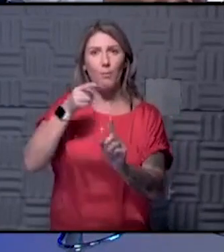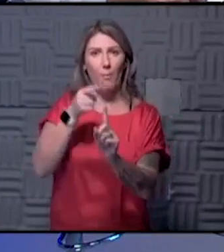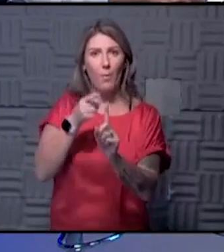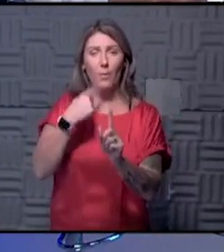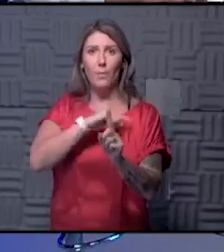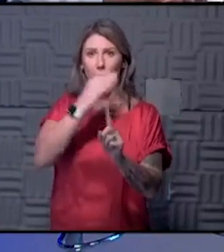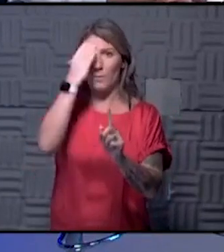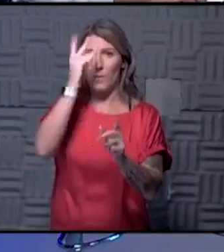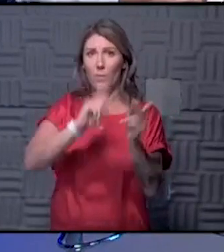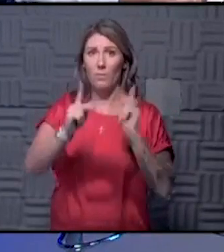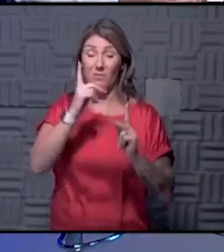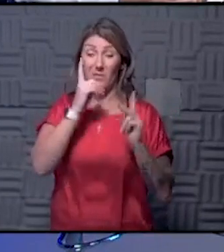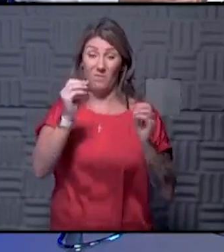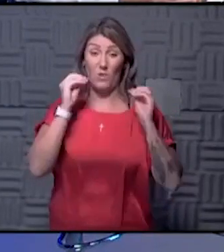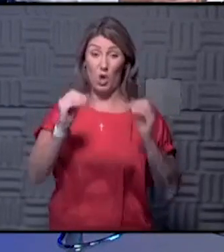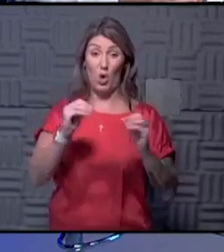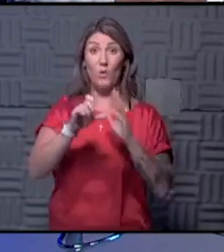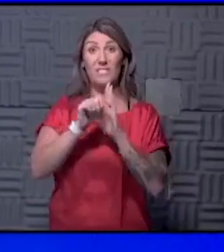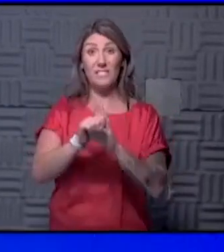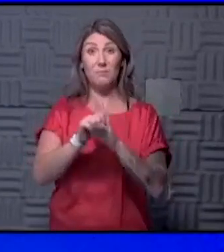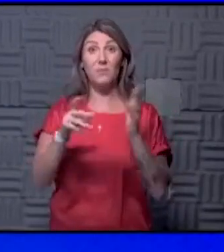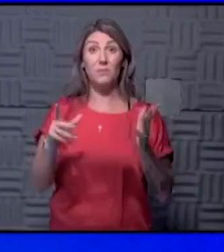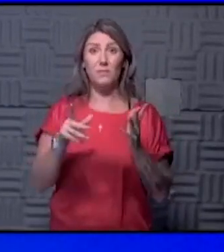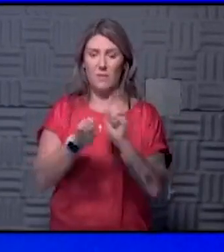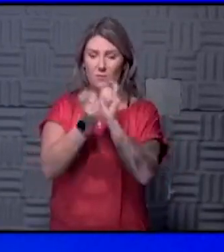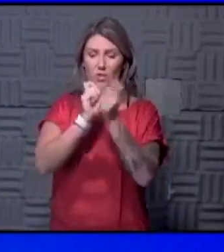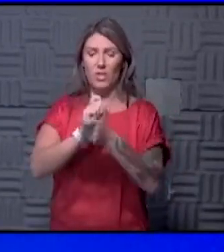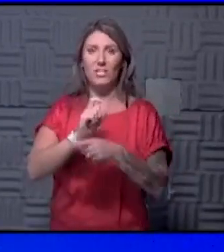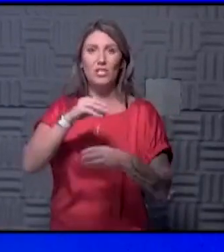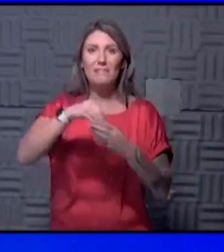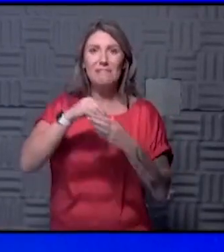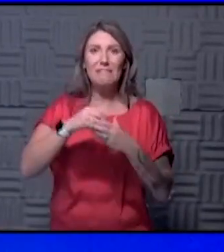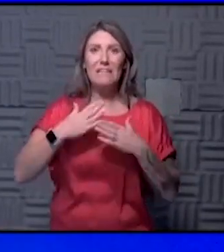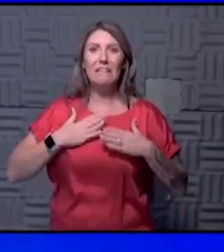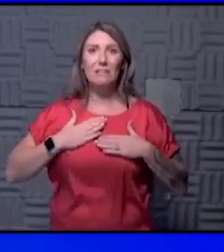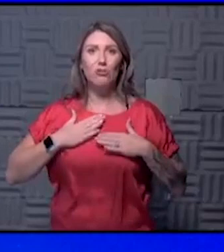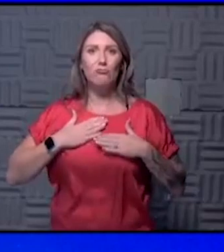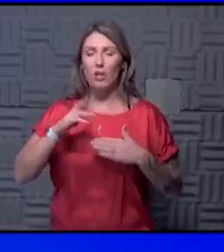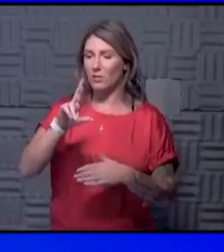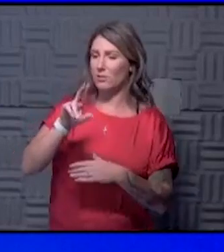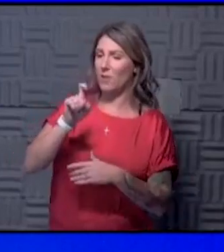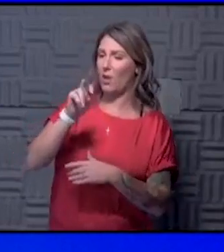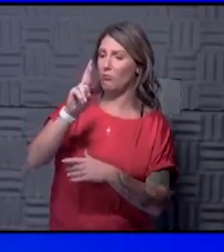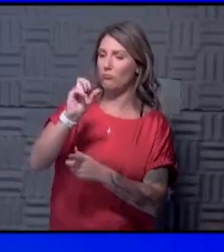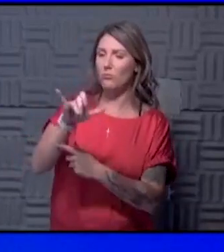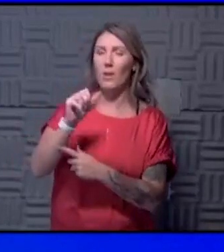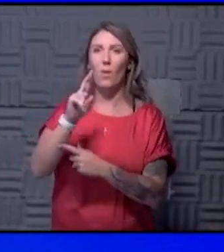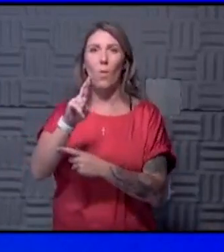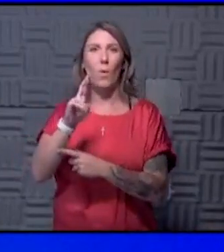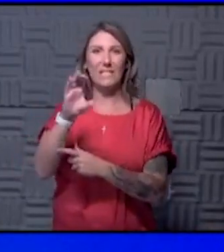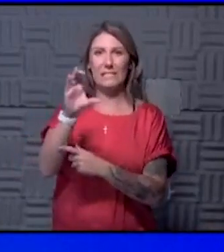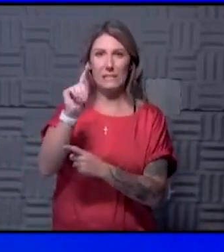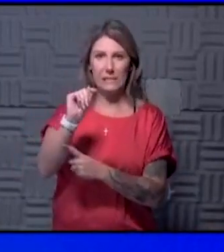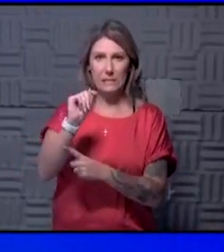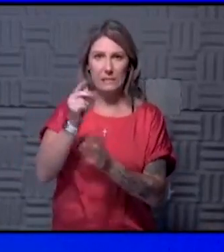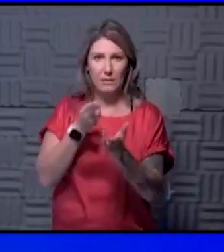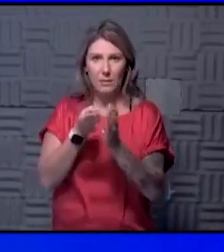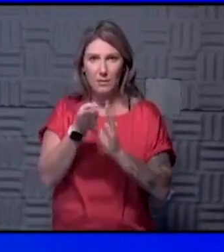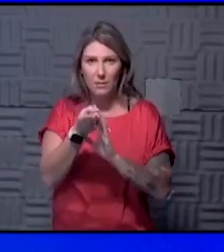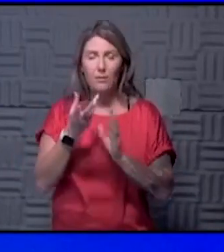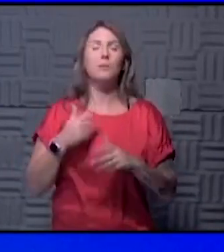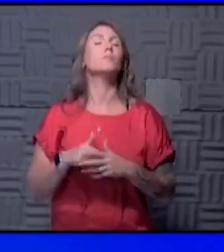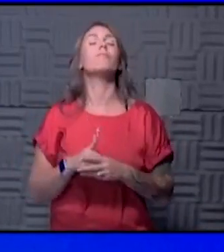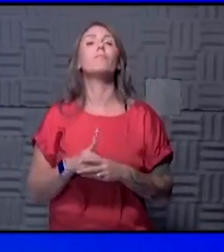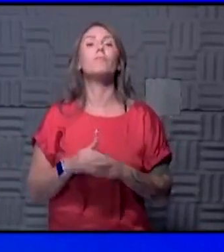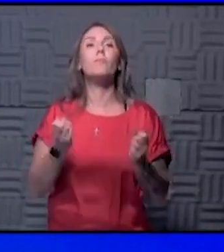know that people who don't have any symptoms at all have changes in their chest X-ray or their chest CT scan showing inflammation. And you know, a lot of